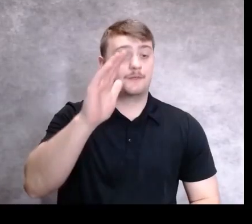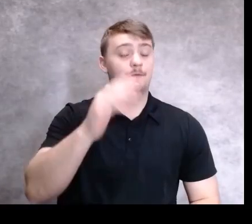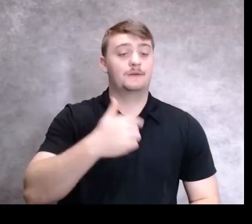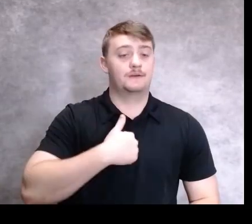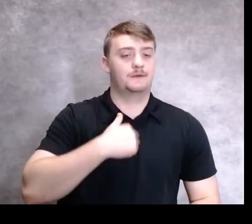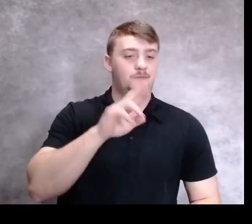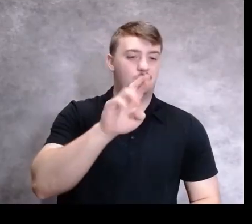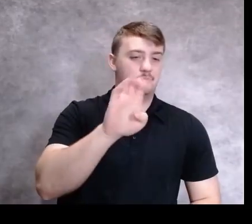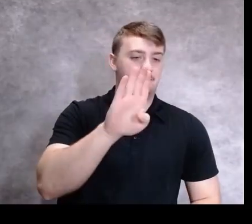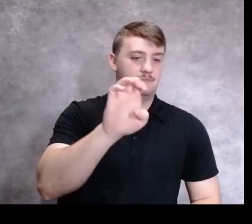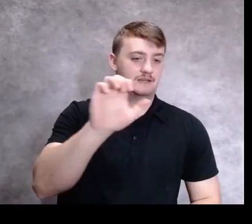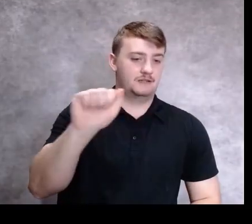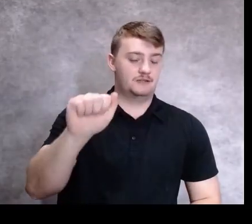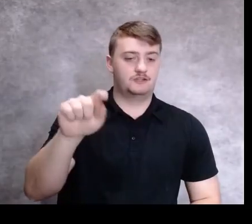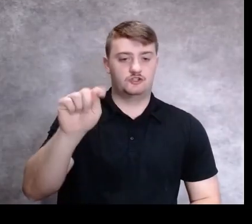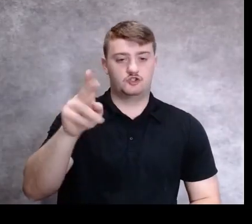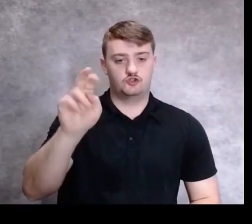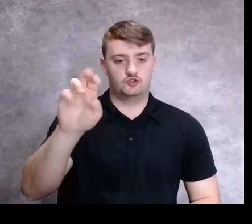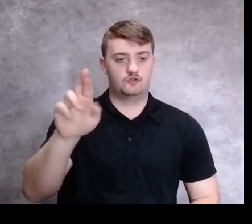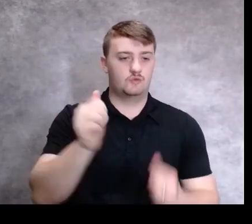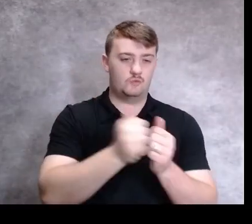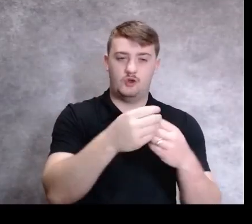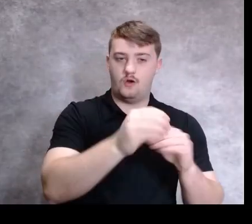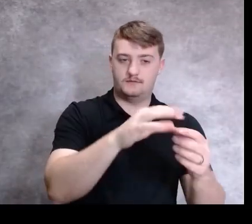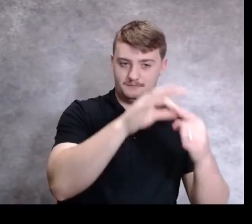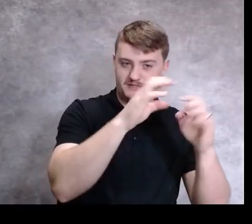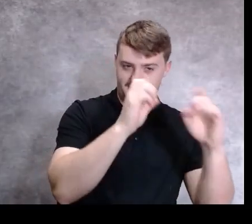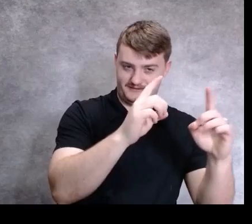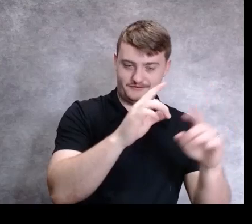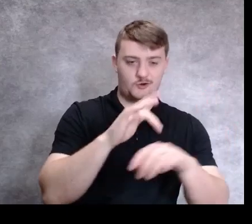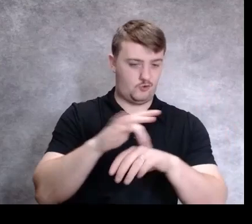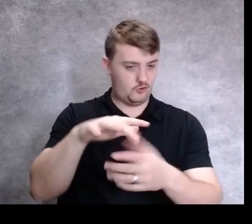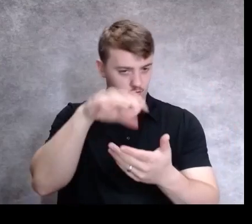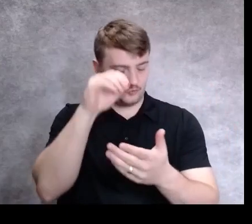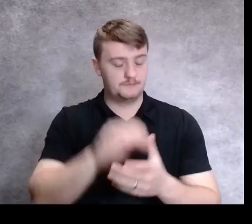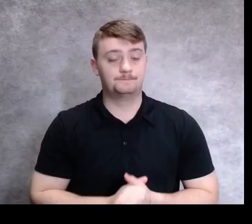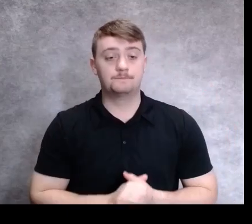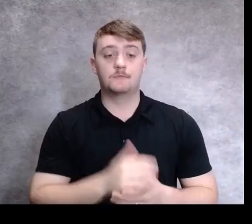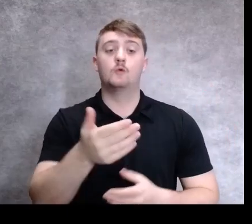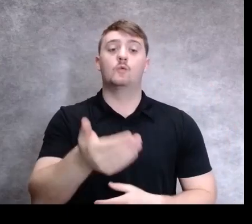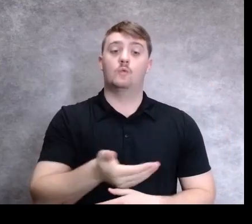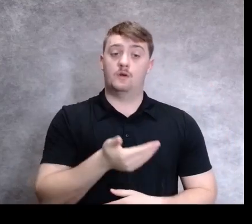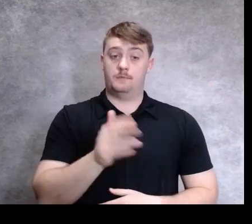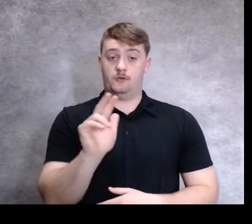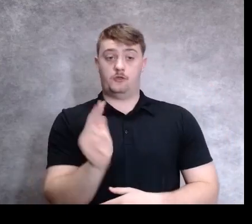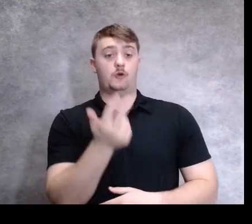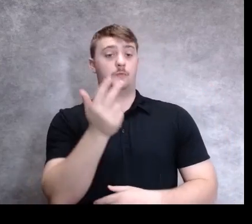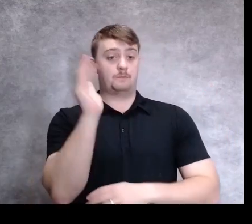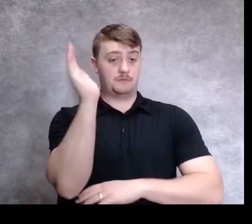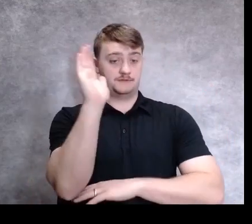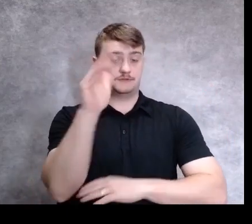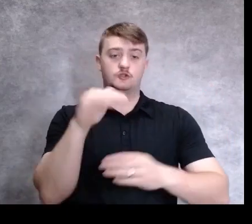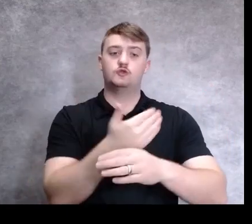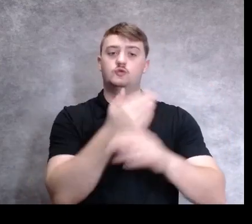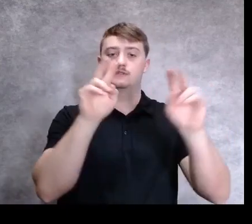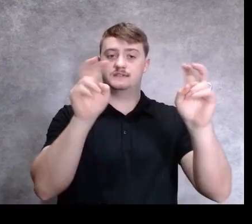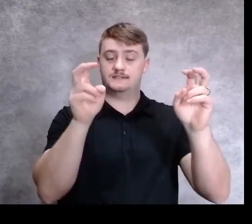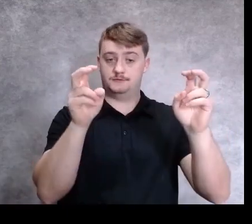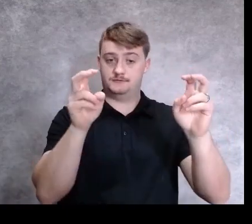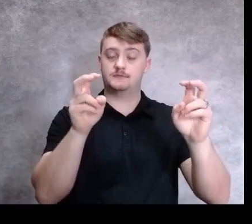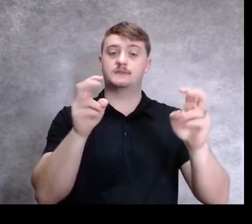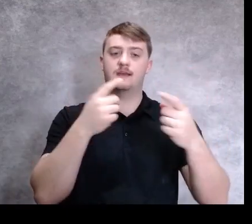Hello, I'm Rebecca Turner with the Office of Special Education and Early Learning. Welcome to the third presentation of our new series